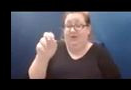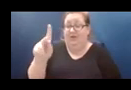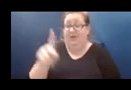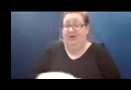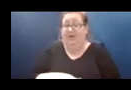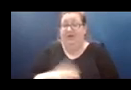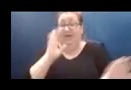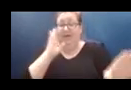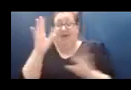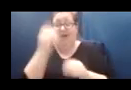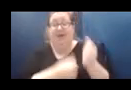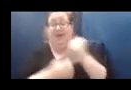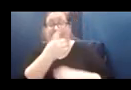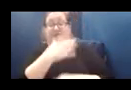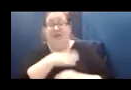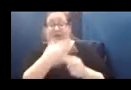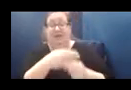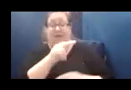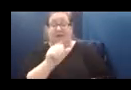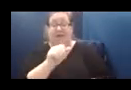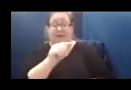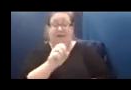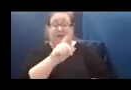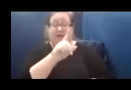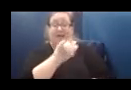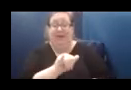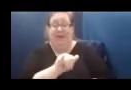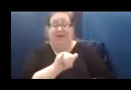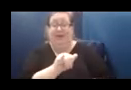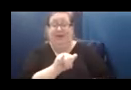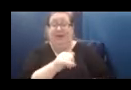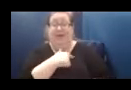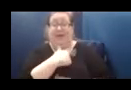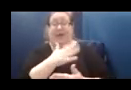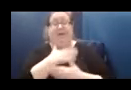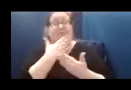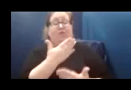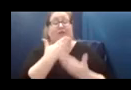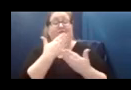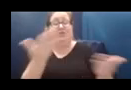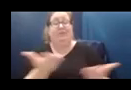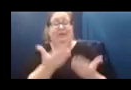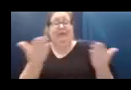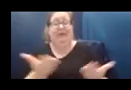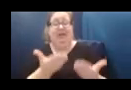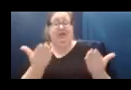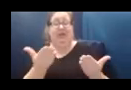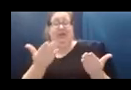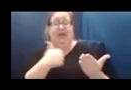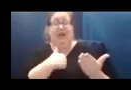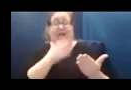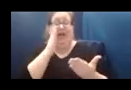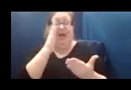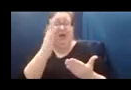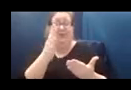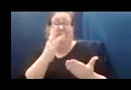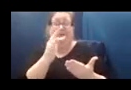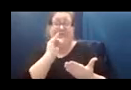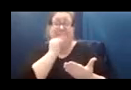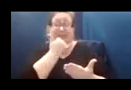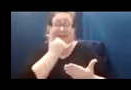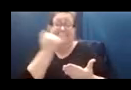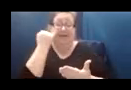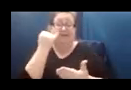Hi, everyone. My name is Natalie Augusto Filion. I'm grateful to be here. I would be remiss if I didn't take a